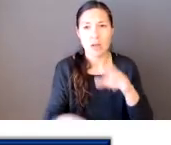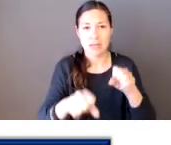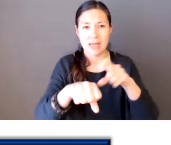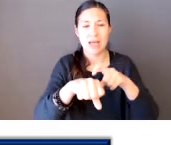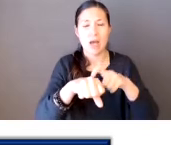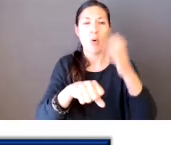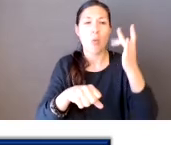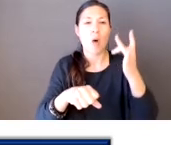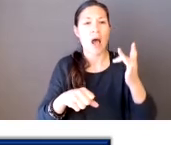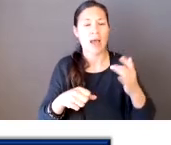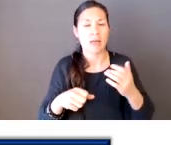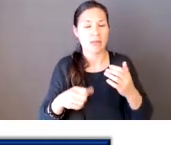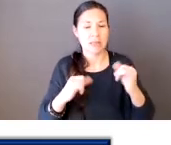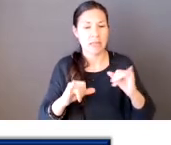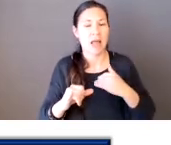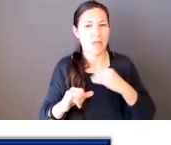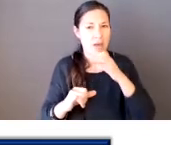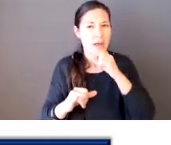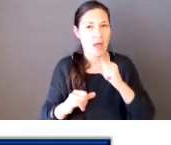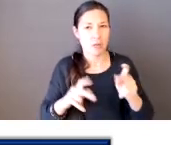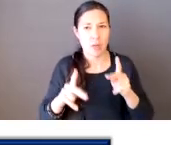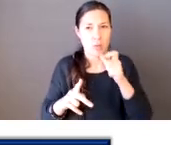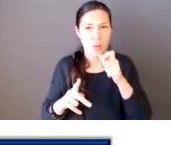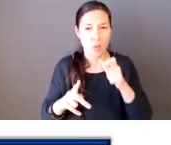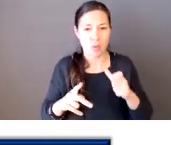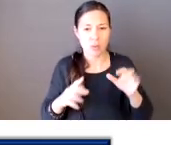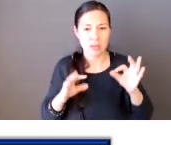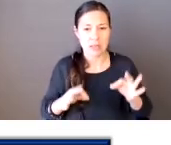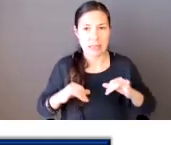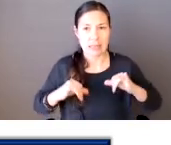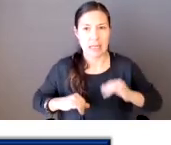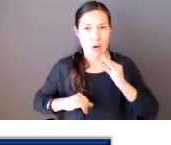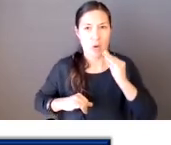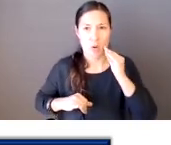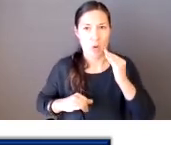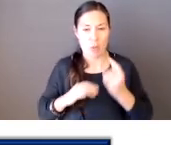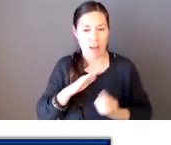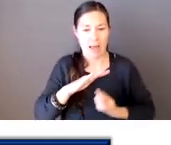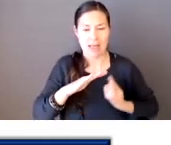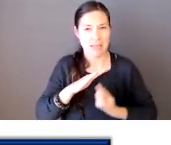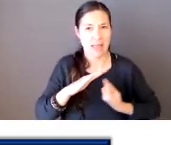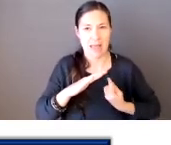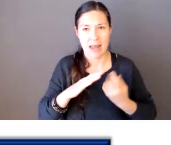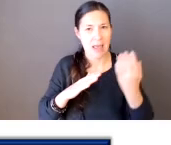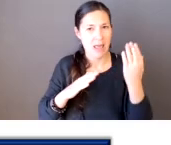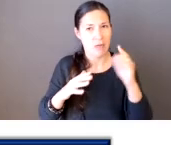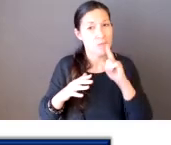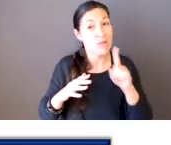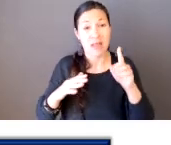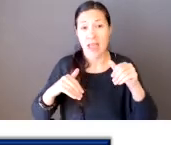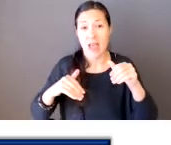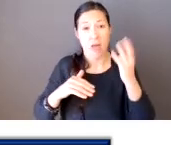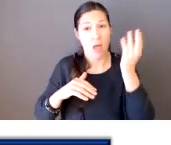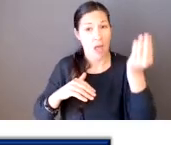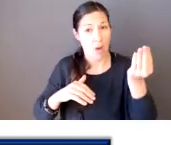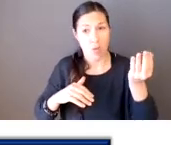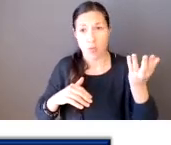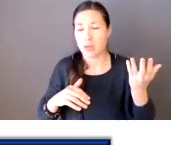So as Taryn said, as things open up a little bit more, we'll inevitably see those reports going back